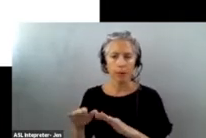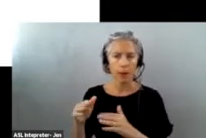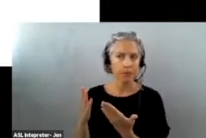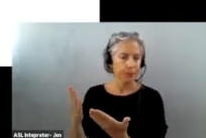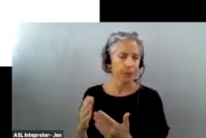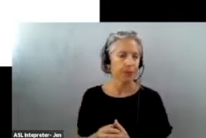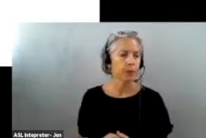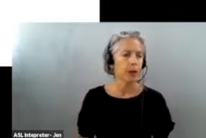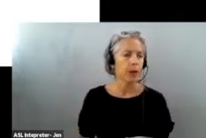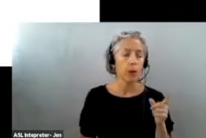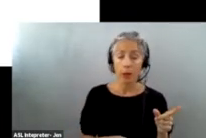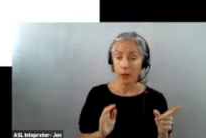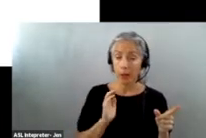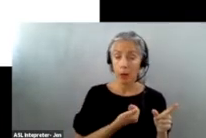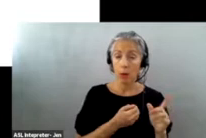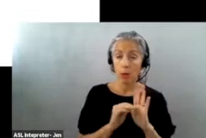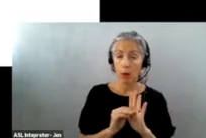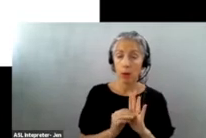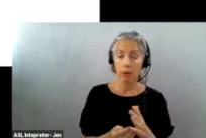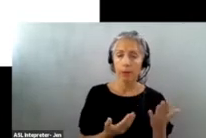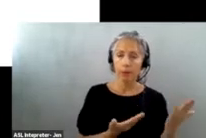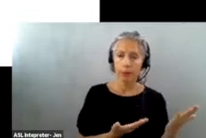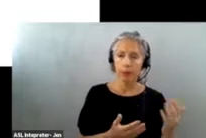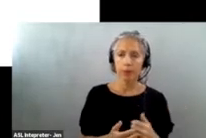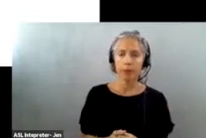this is the model. And